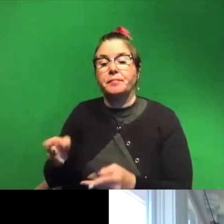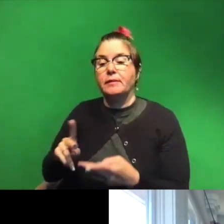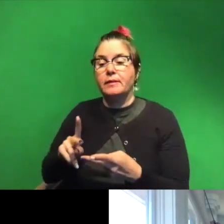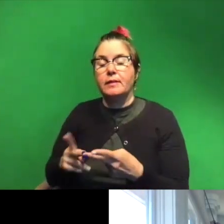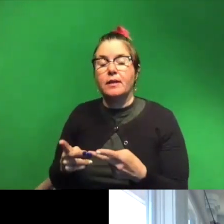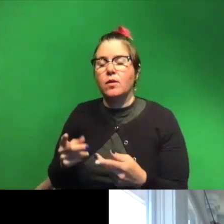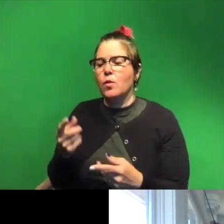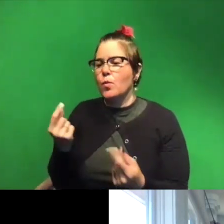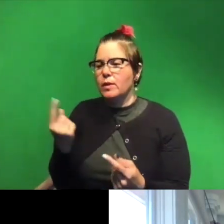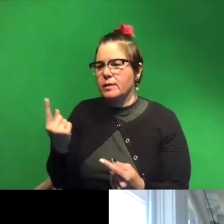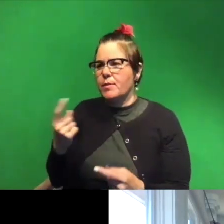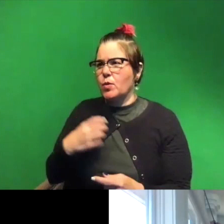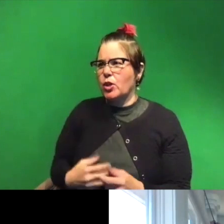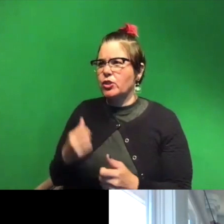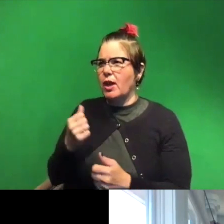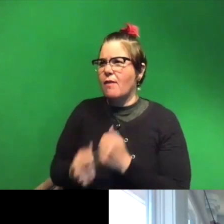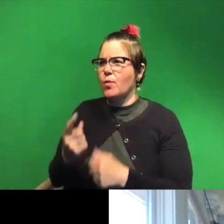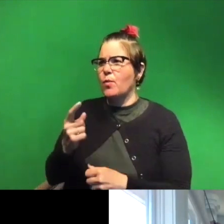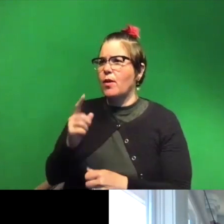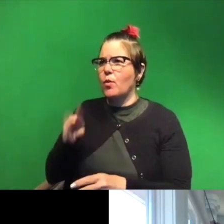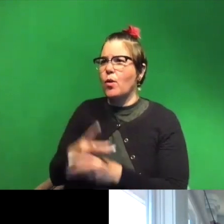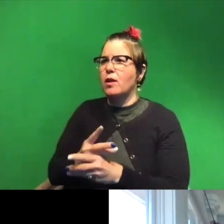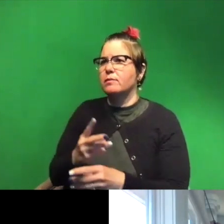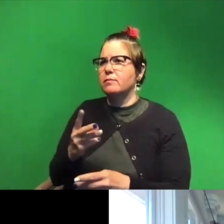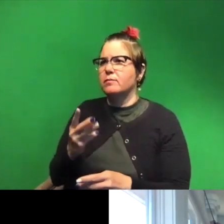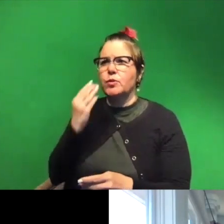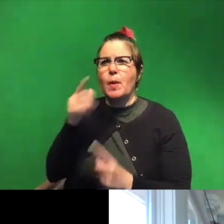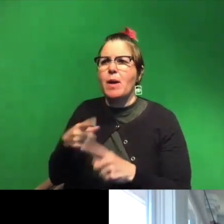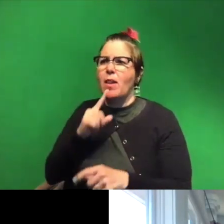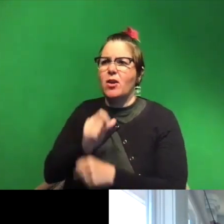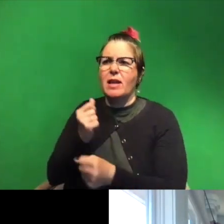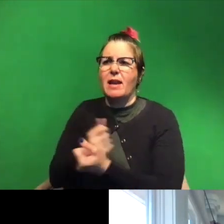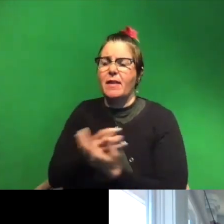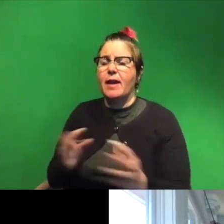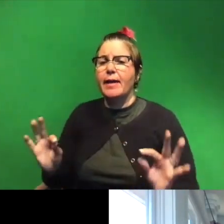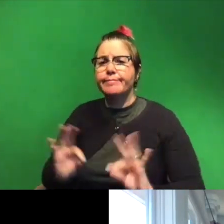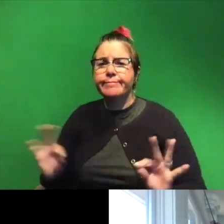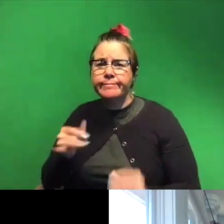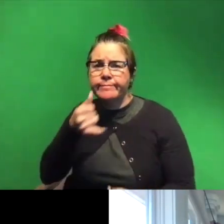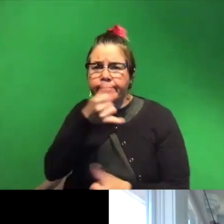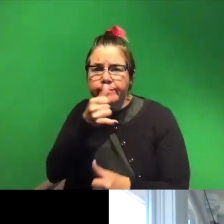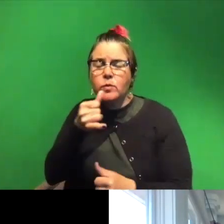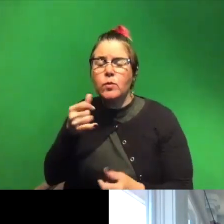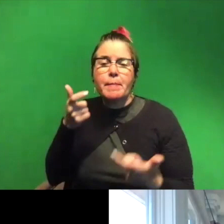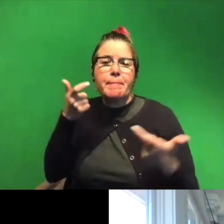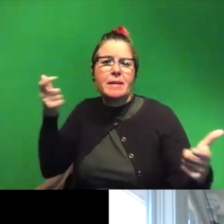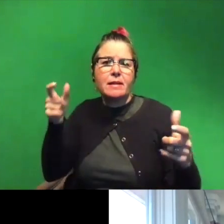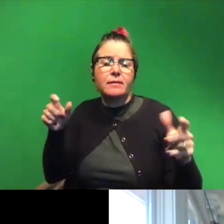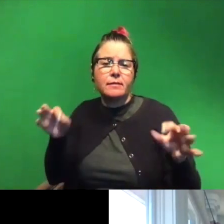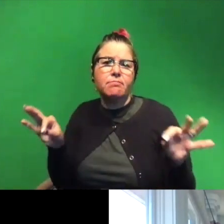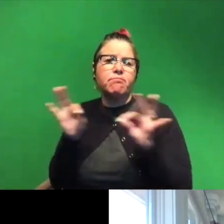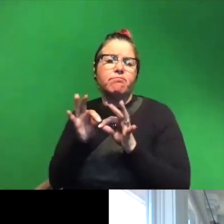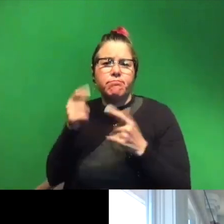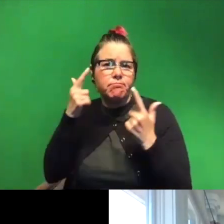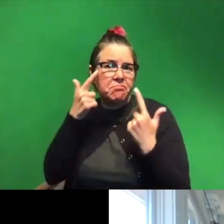is, what is something that you wish everybody in the world knew about literally anything? It can be as small and silly or big and insignificant, or and